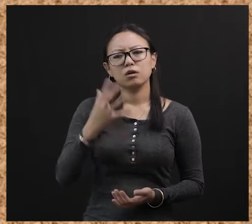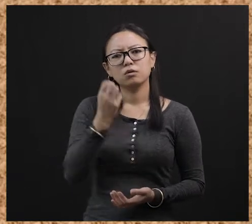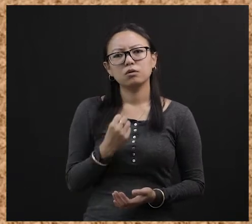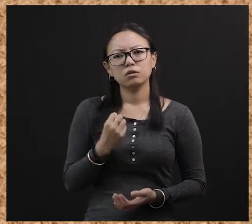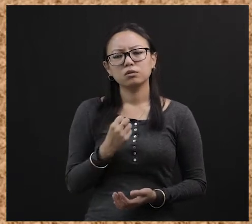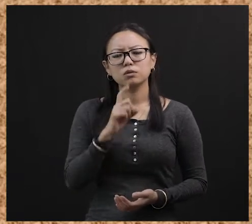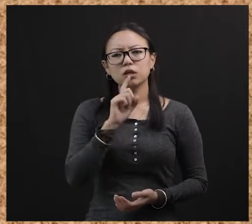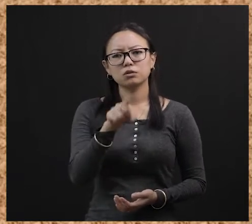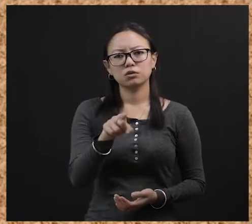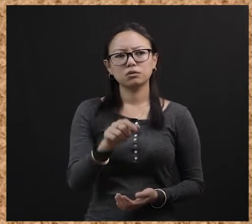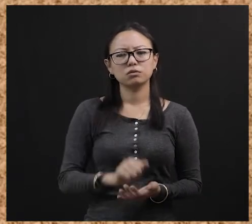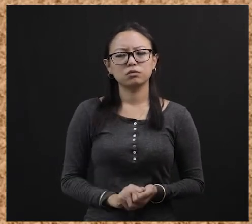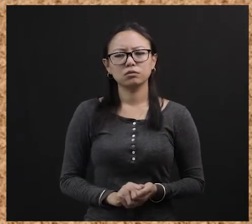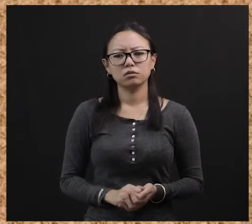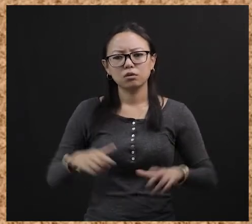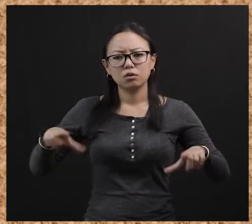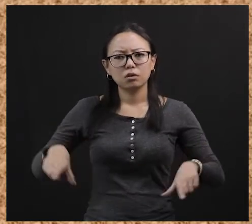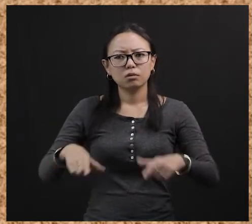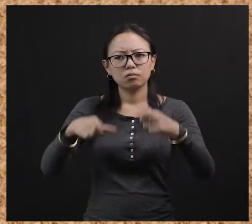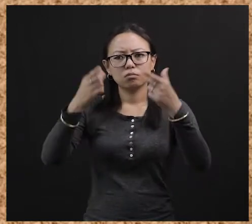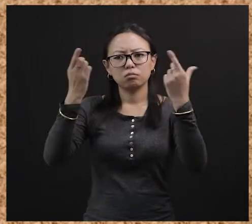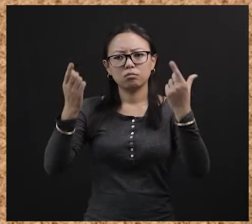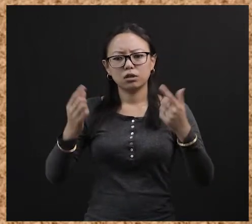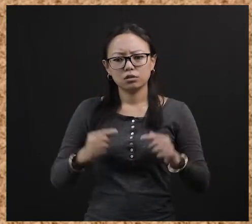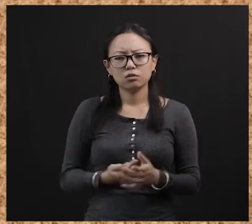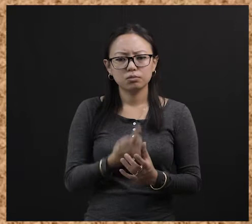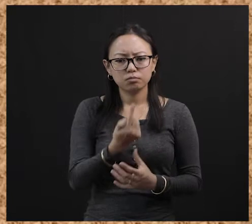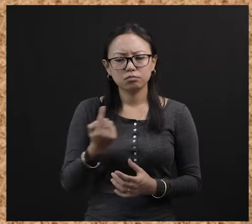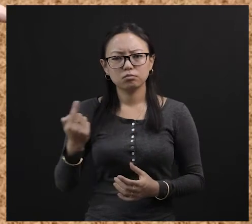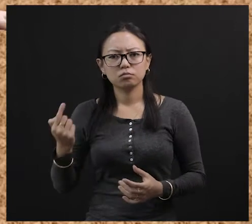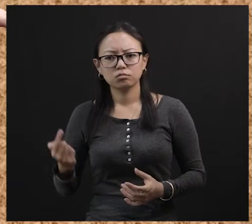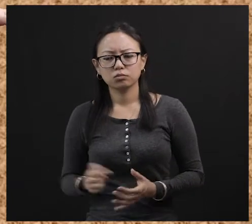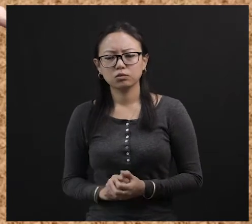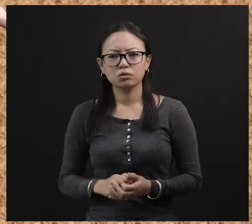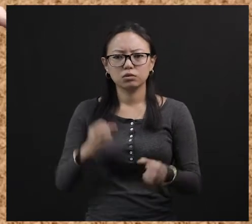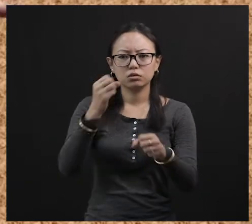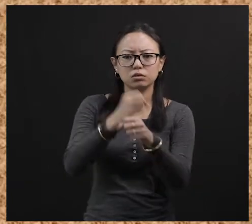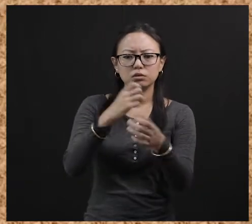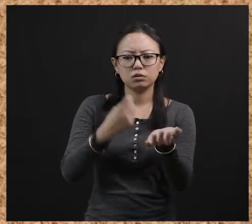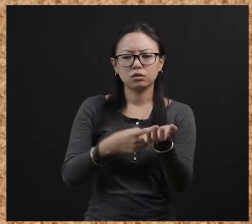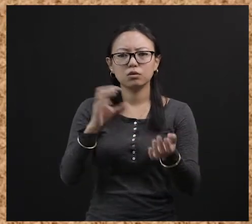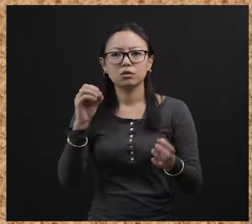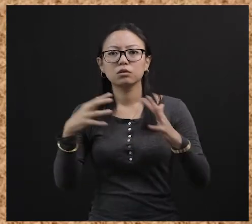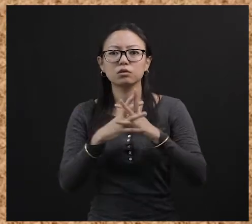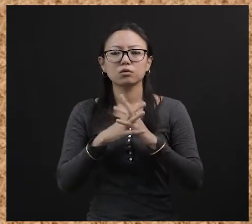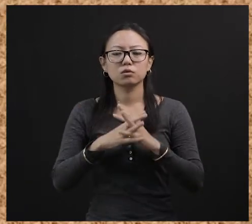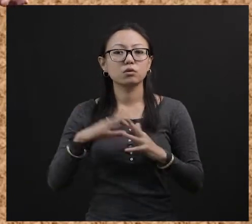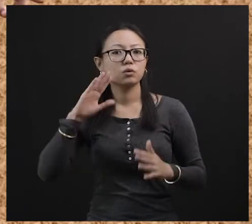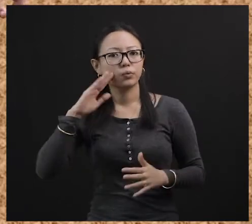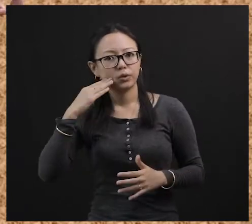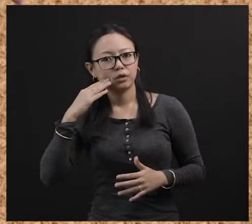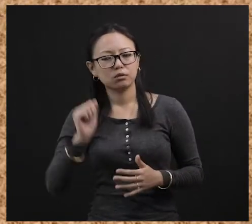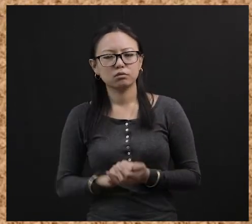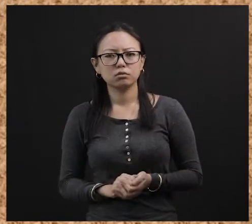do the plants grow, children? Do they grow in the air? Do they grow in the water? No? Yes,